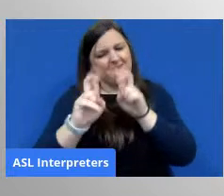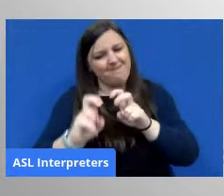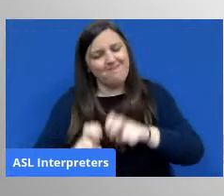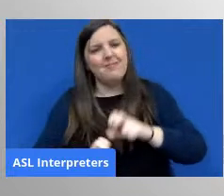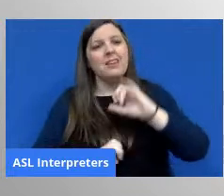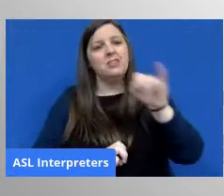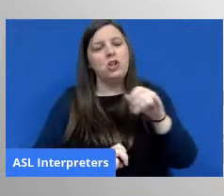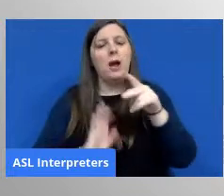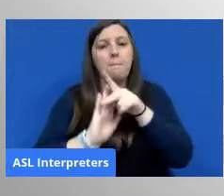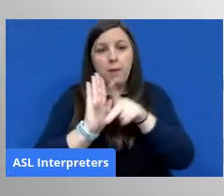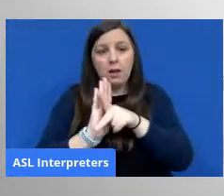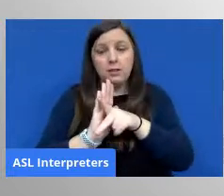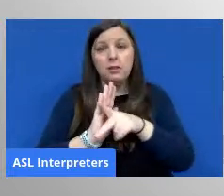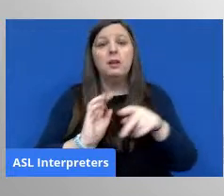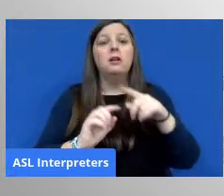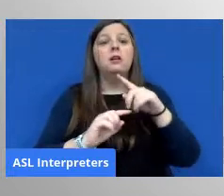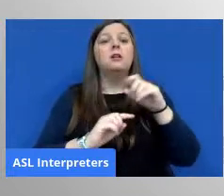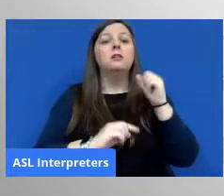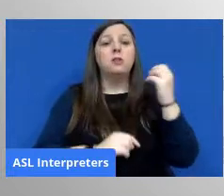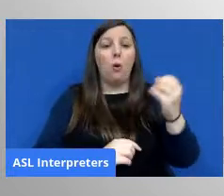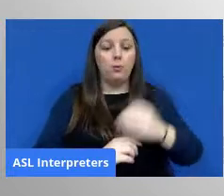these loose ends, our next